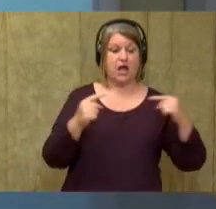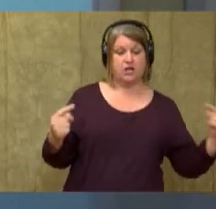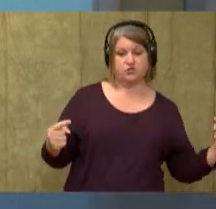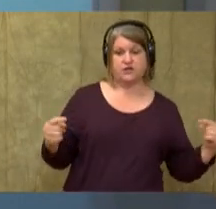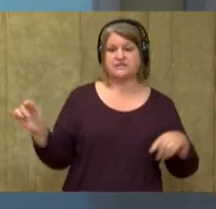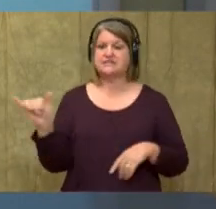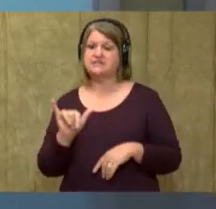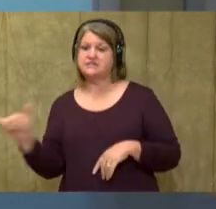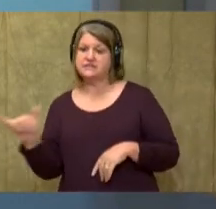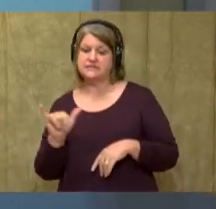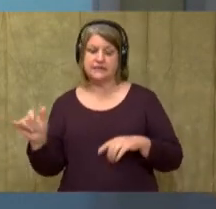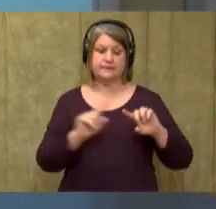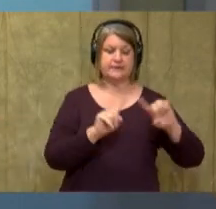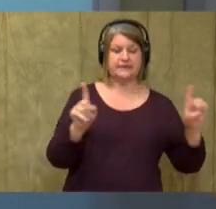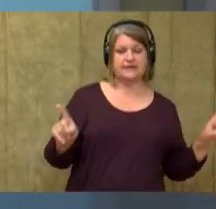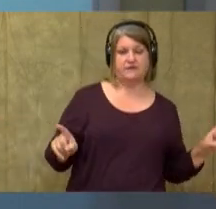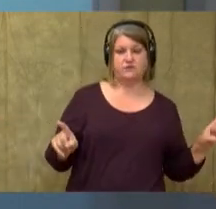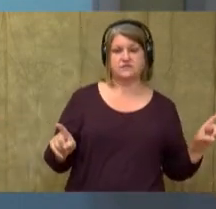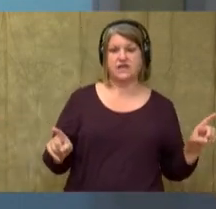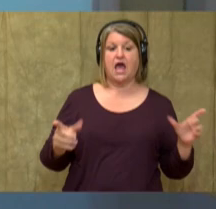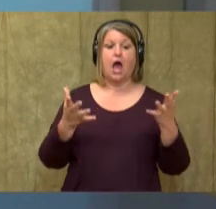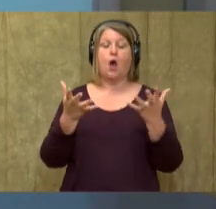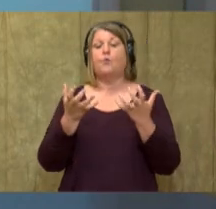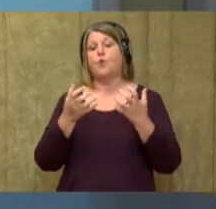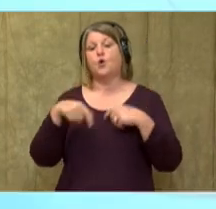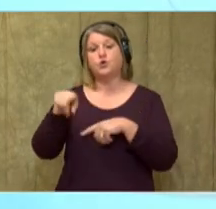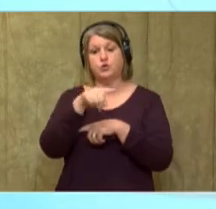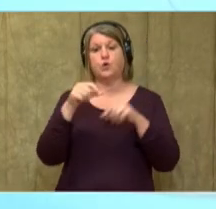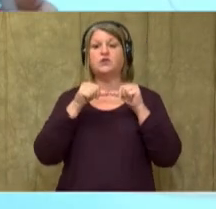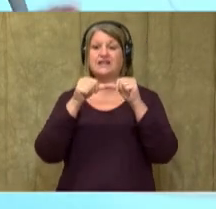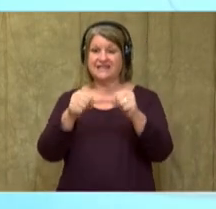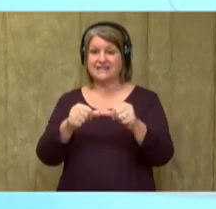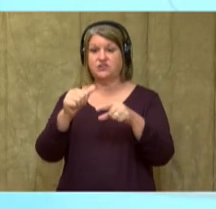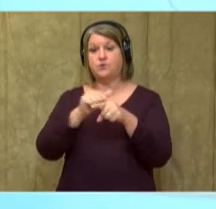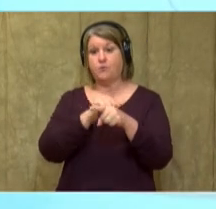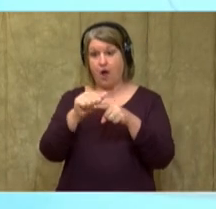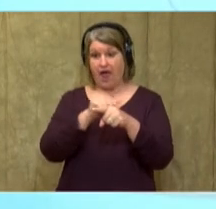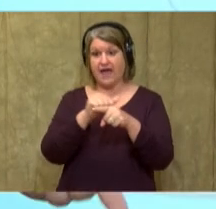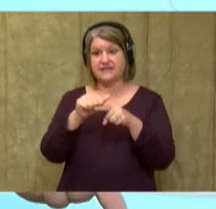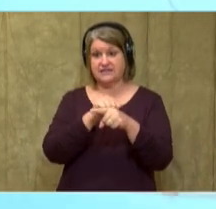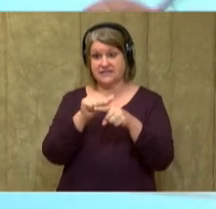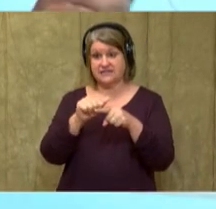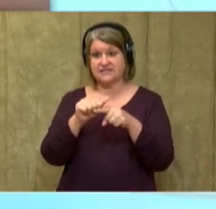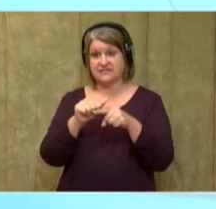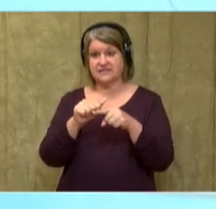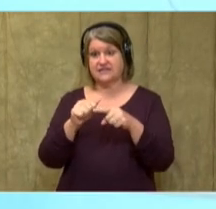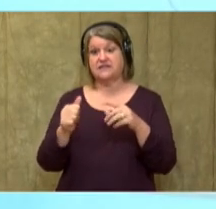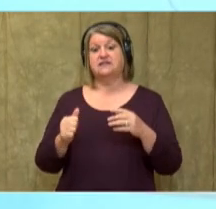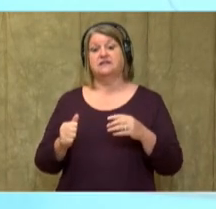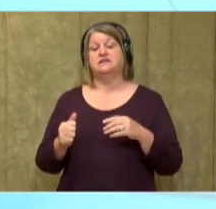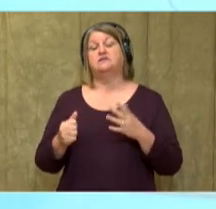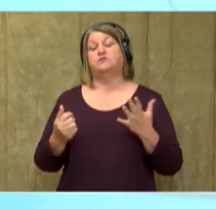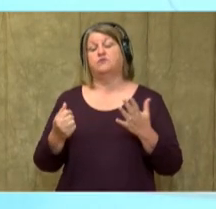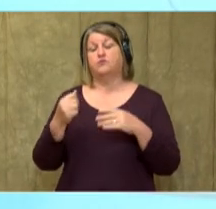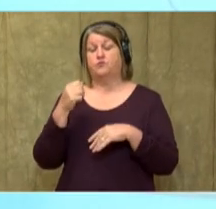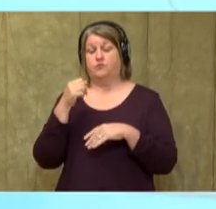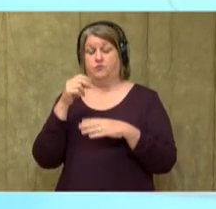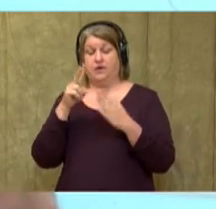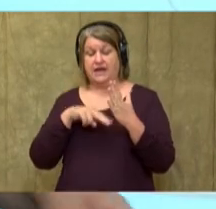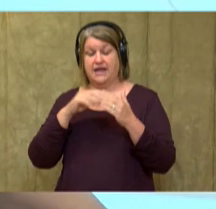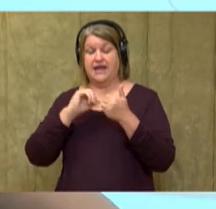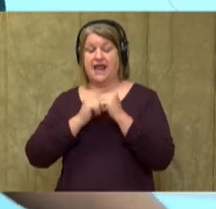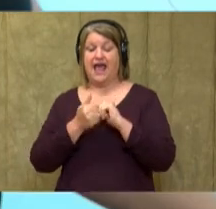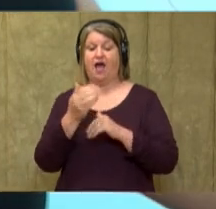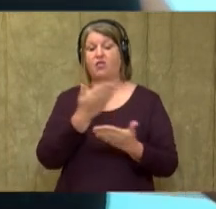and writing with the sound oo and looking for ways to show how some things are the same and how they are